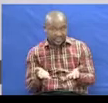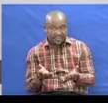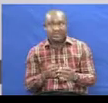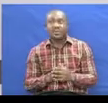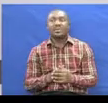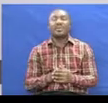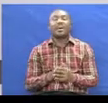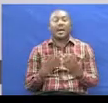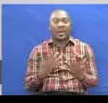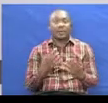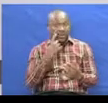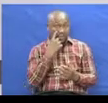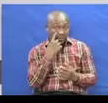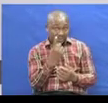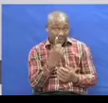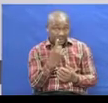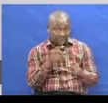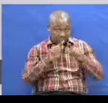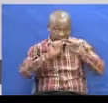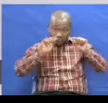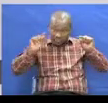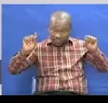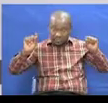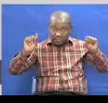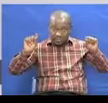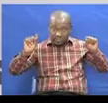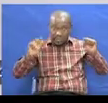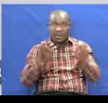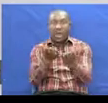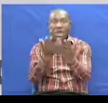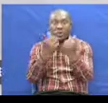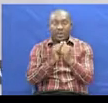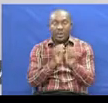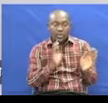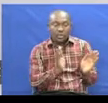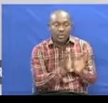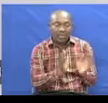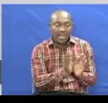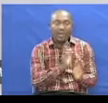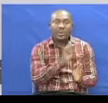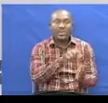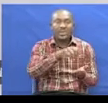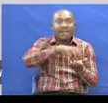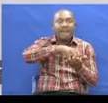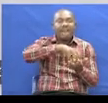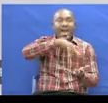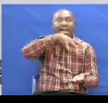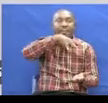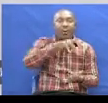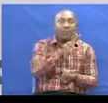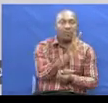Please just observe this equation. You need to remain with a variable. What is a variable